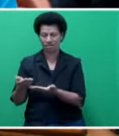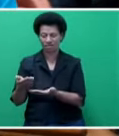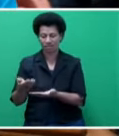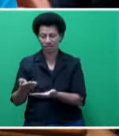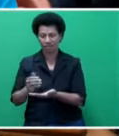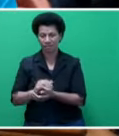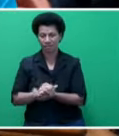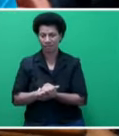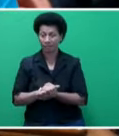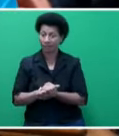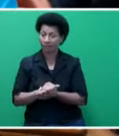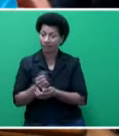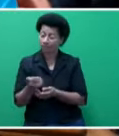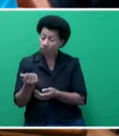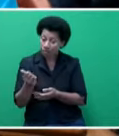already